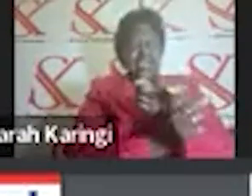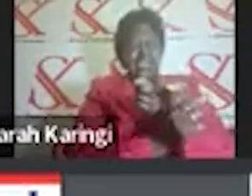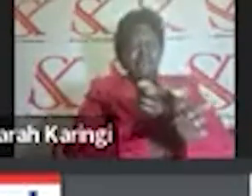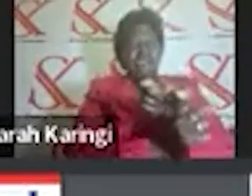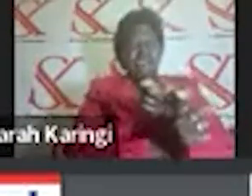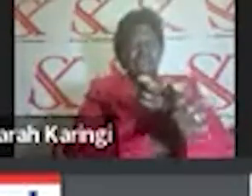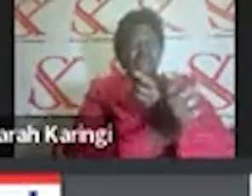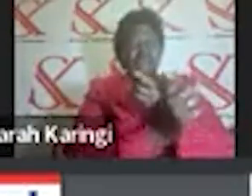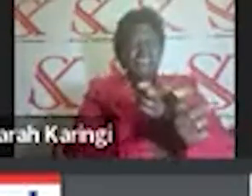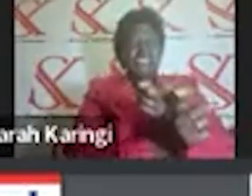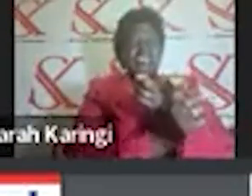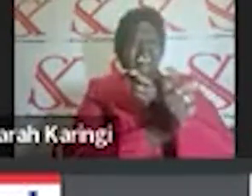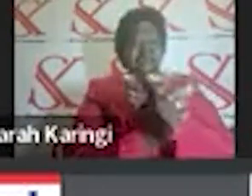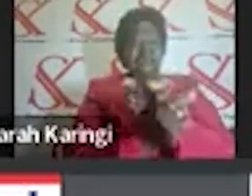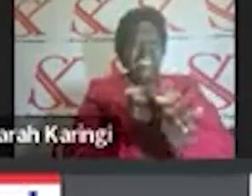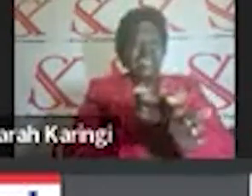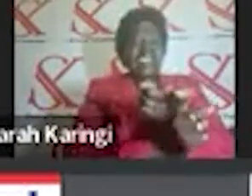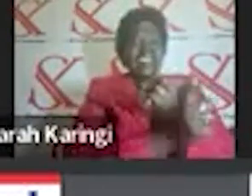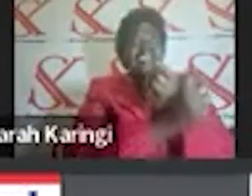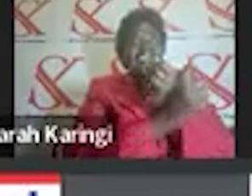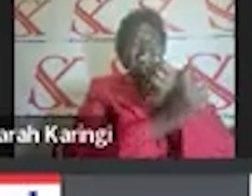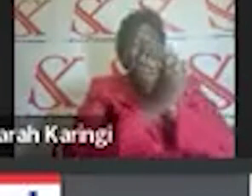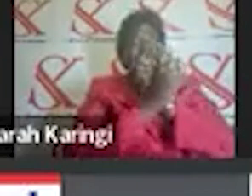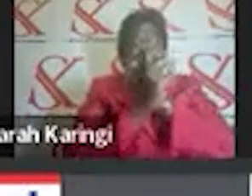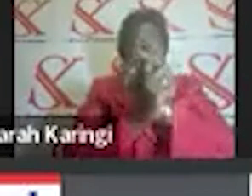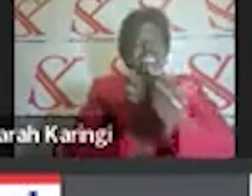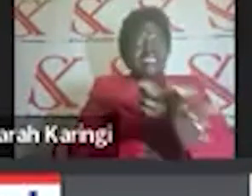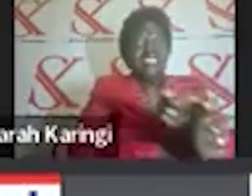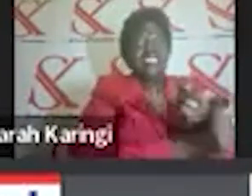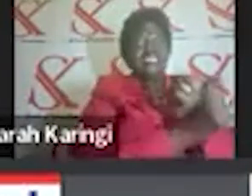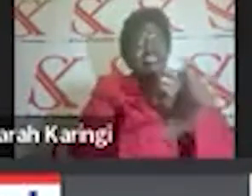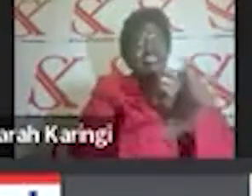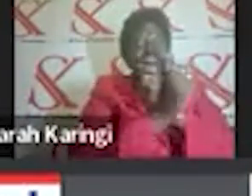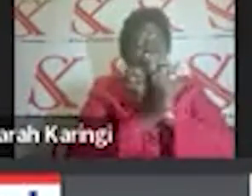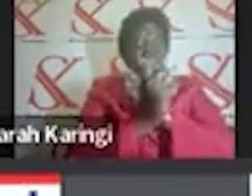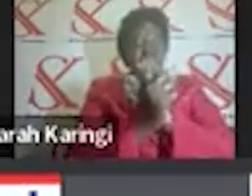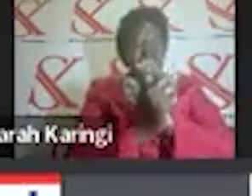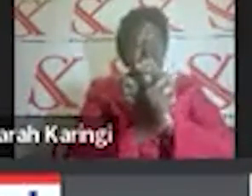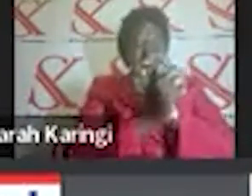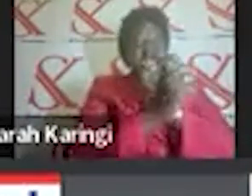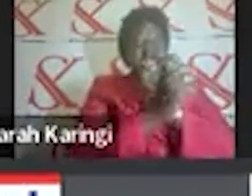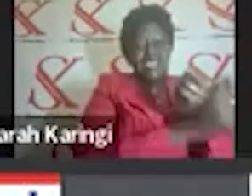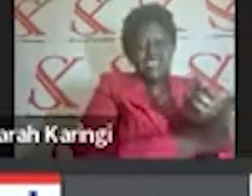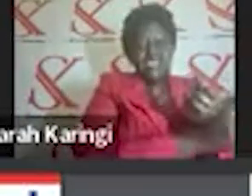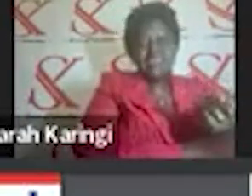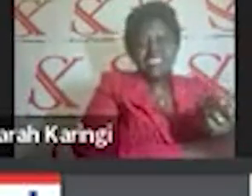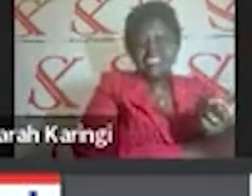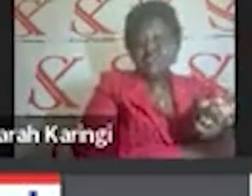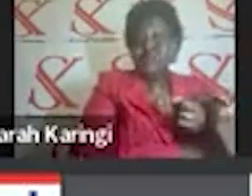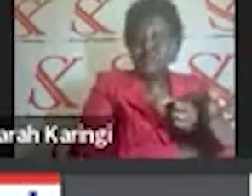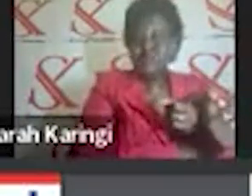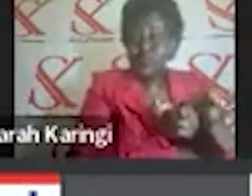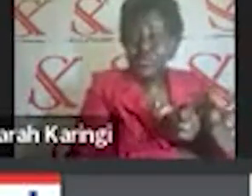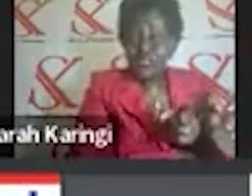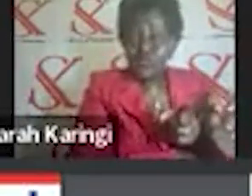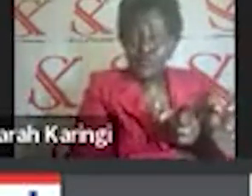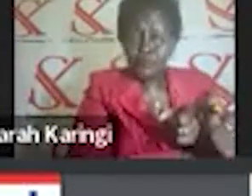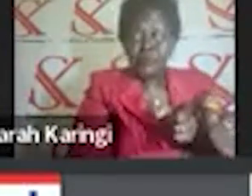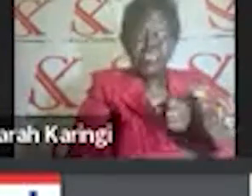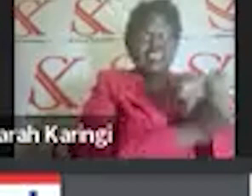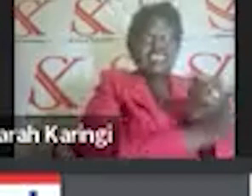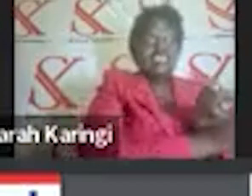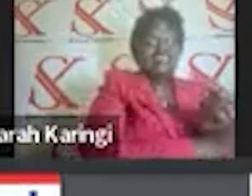from there, you have to make sure that every now and then, you have to maintain that relationship so that anytime that someone wants to meet